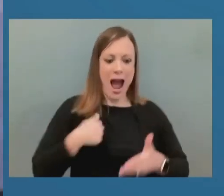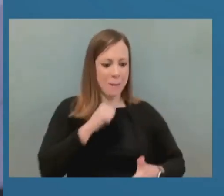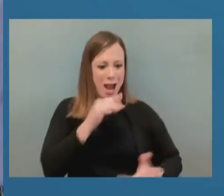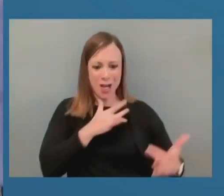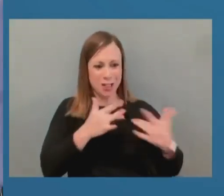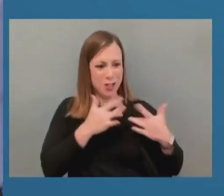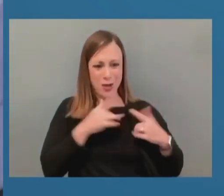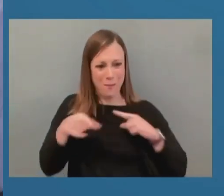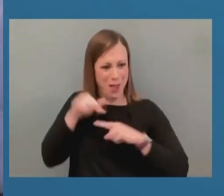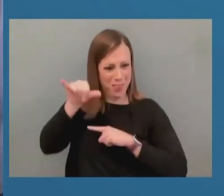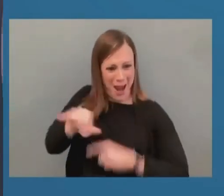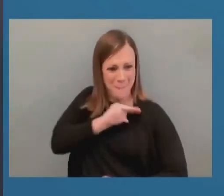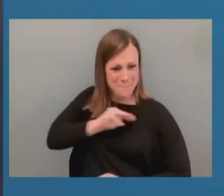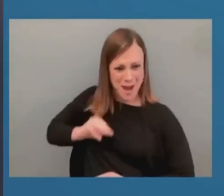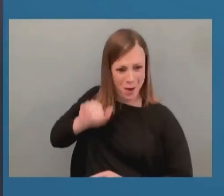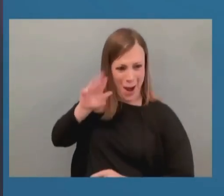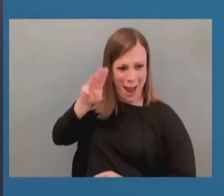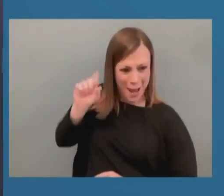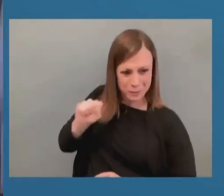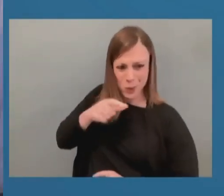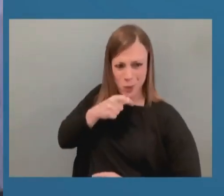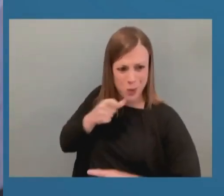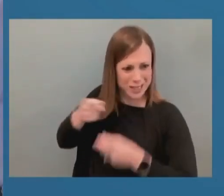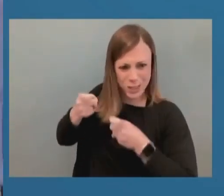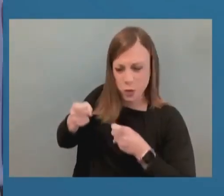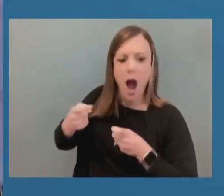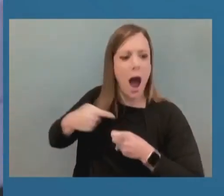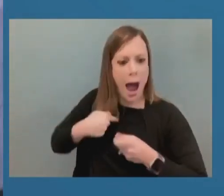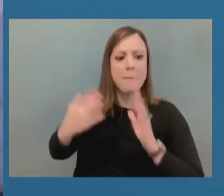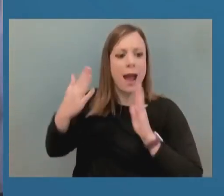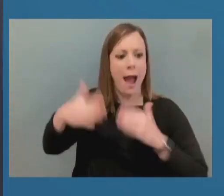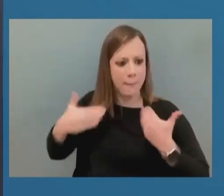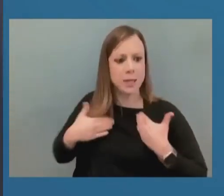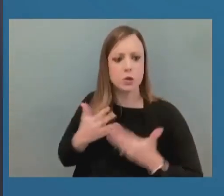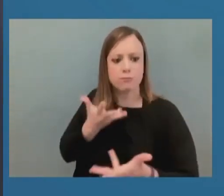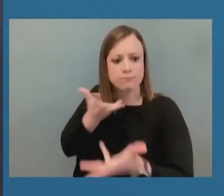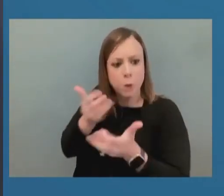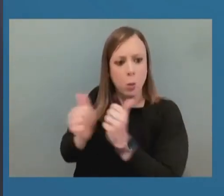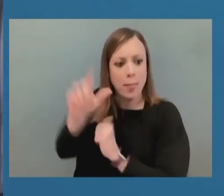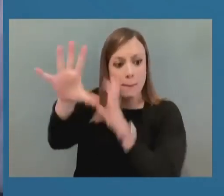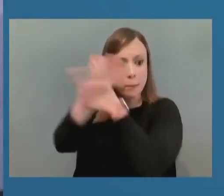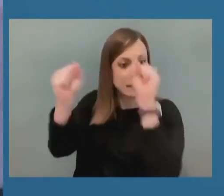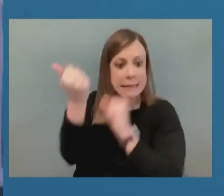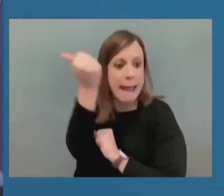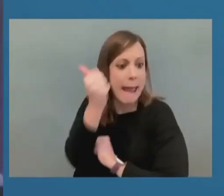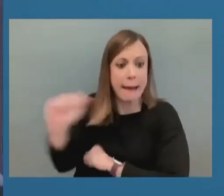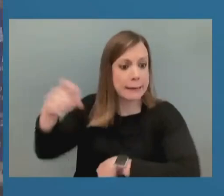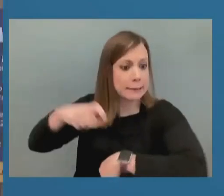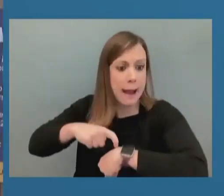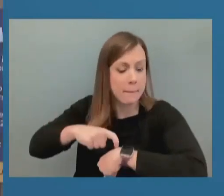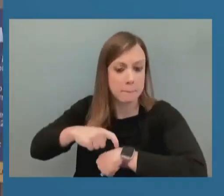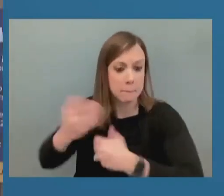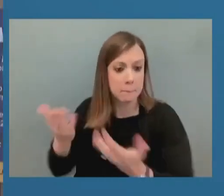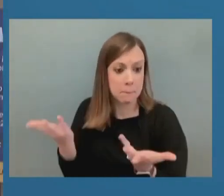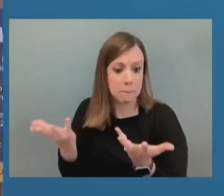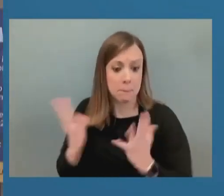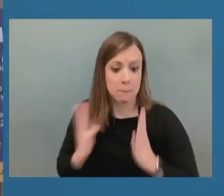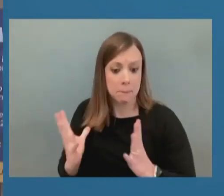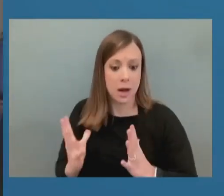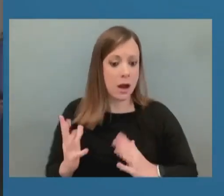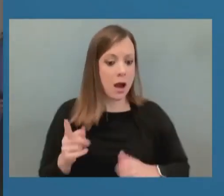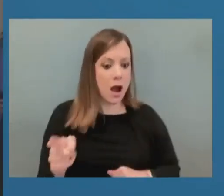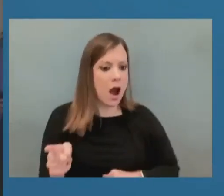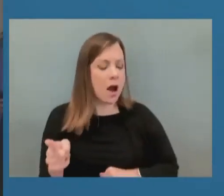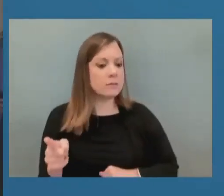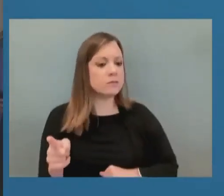this. I'm happy to talk to the president at any time, and that's all I'll leave it at. What was it? Sorry, do you